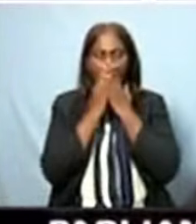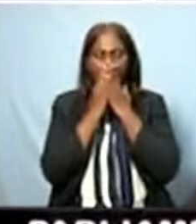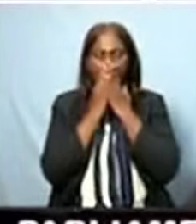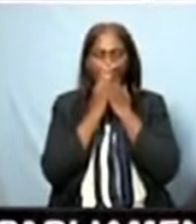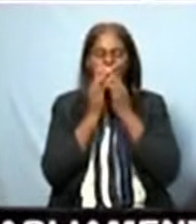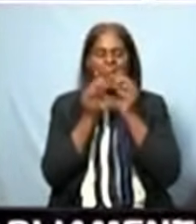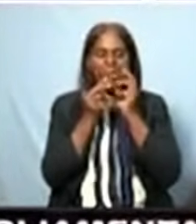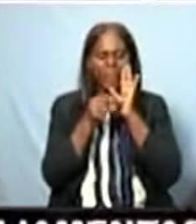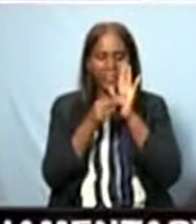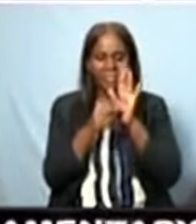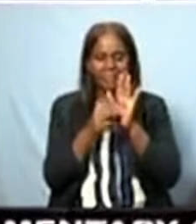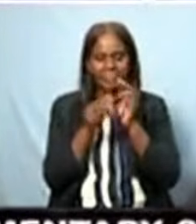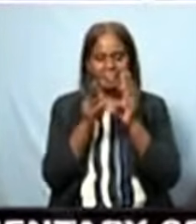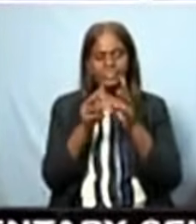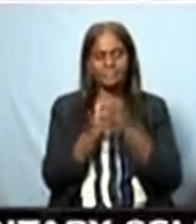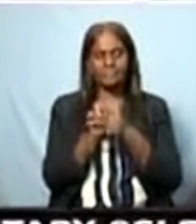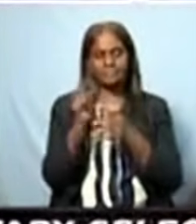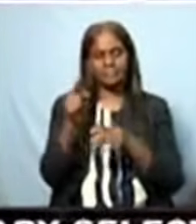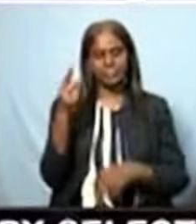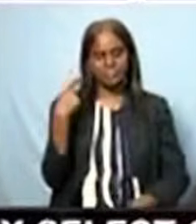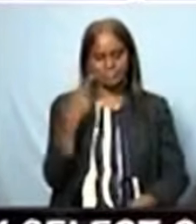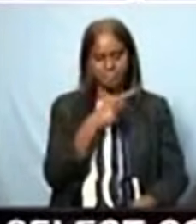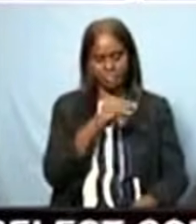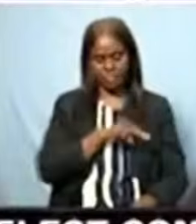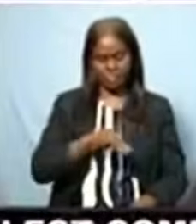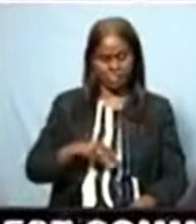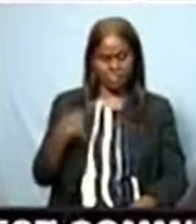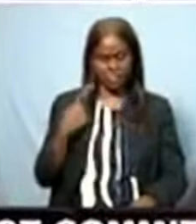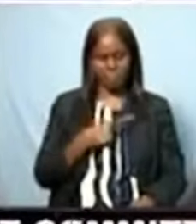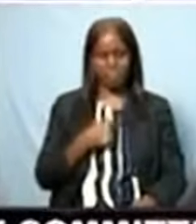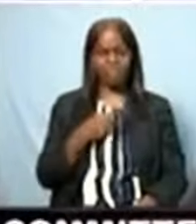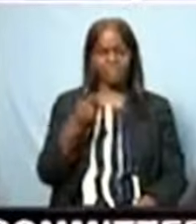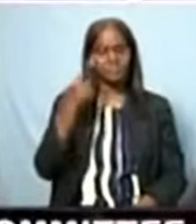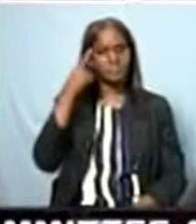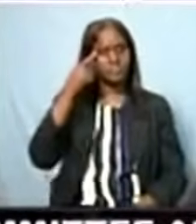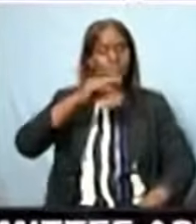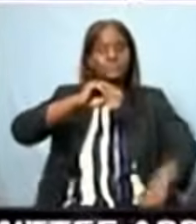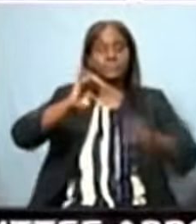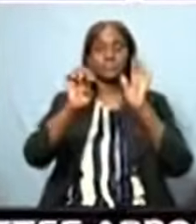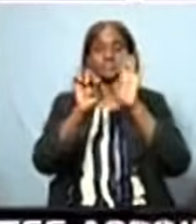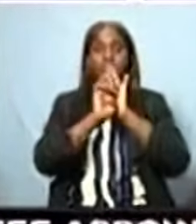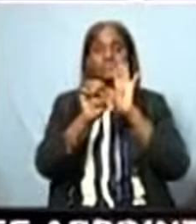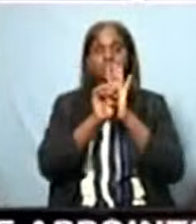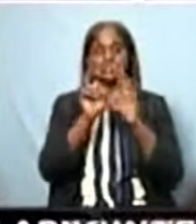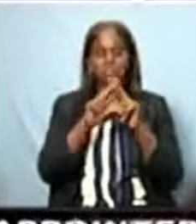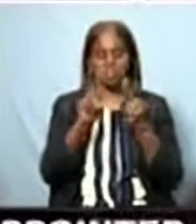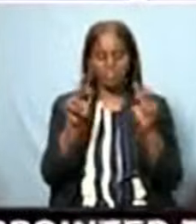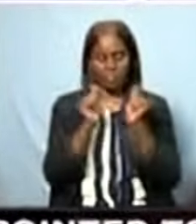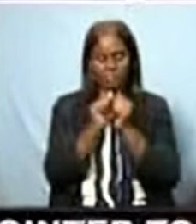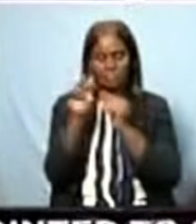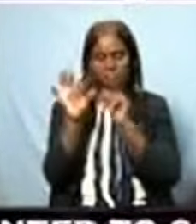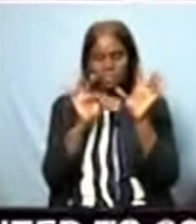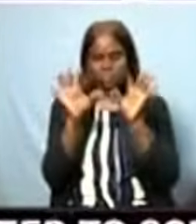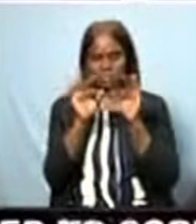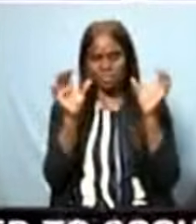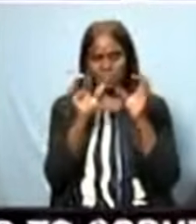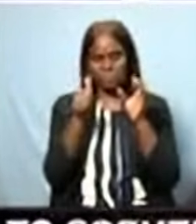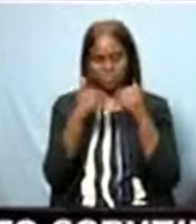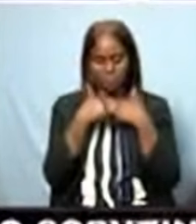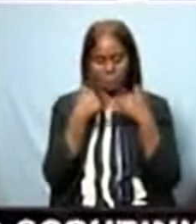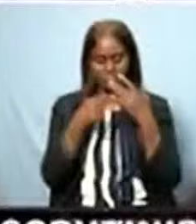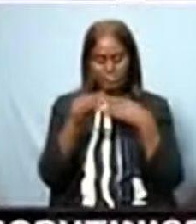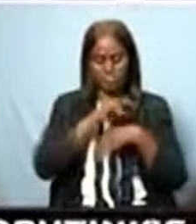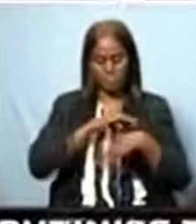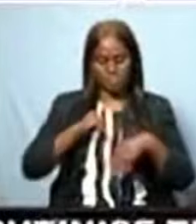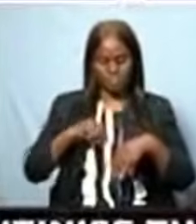trade of parliamentarians. For example, Chair and the Select Committee, you have members